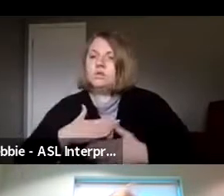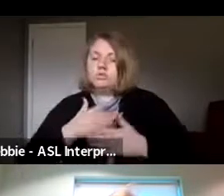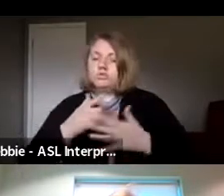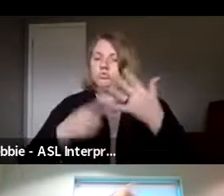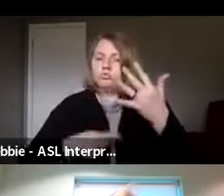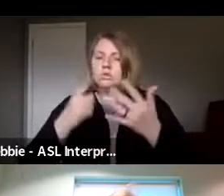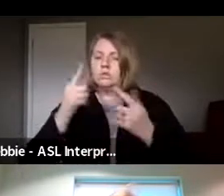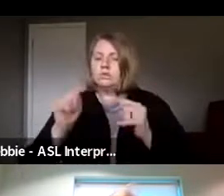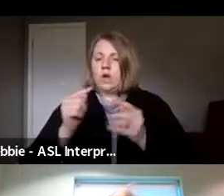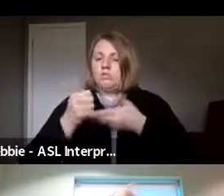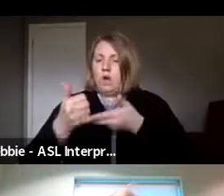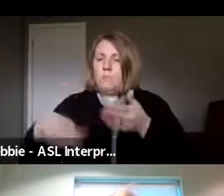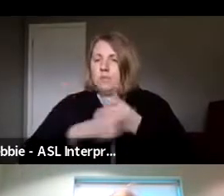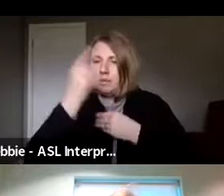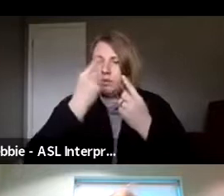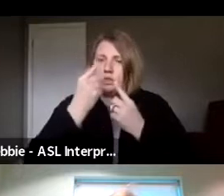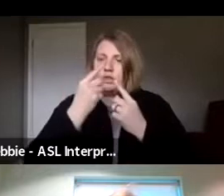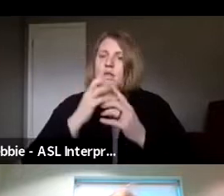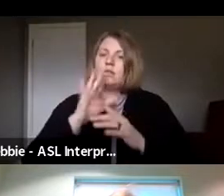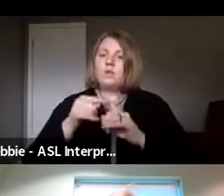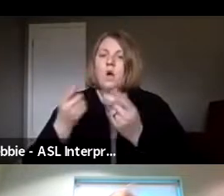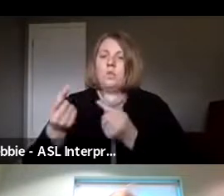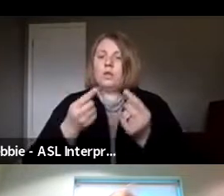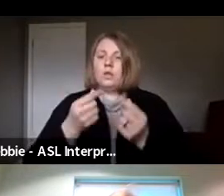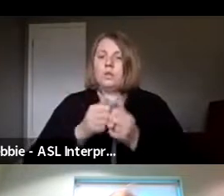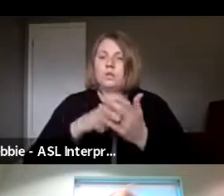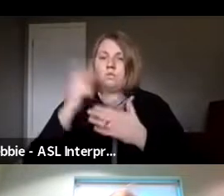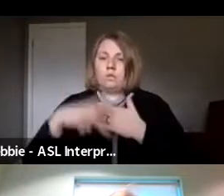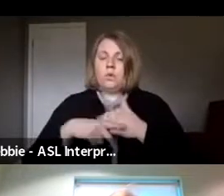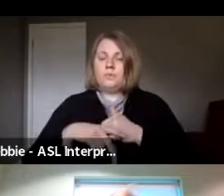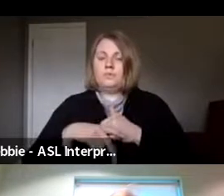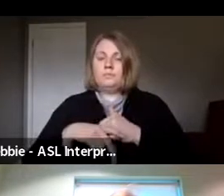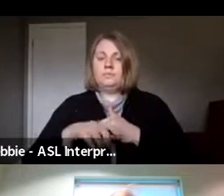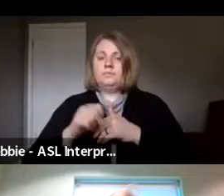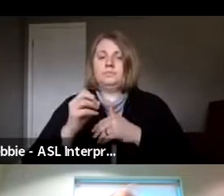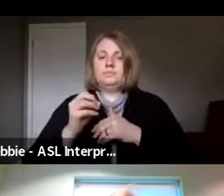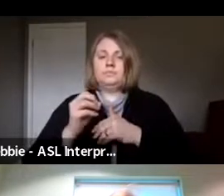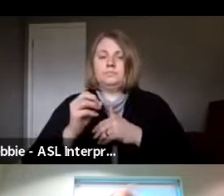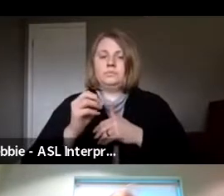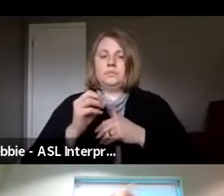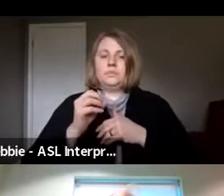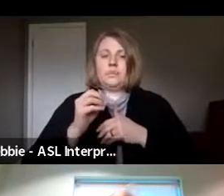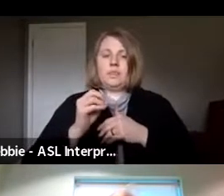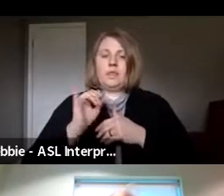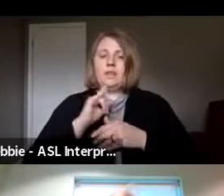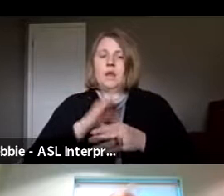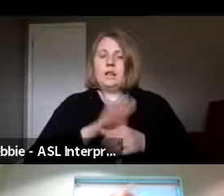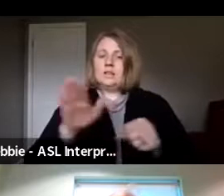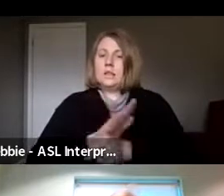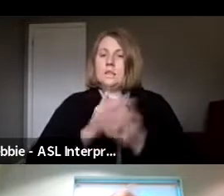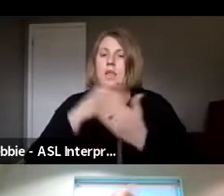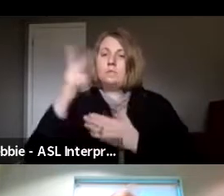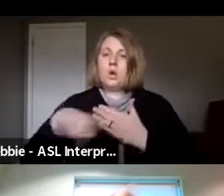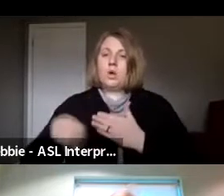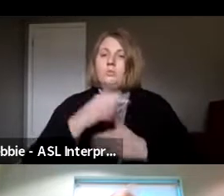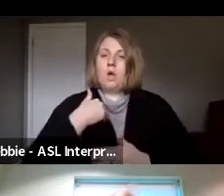thinking and talking about what they did in the program. So that is a complete program. And you have pretty